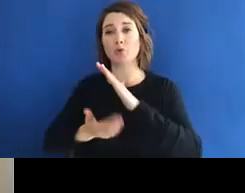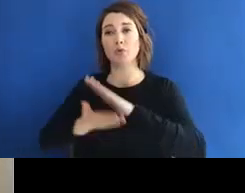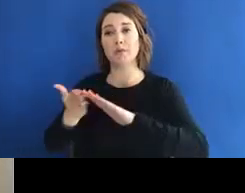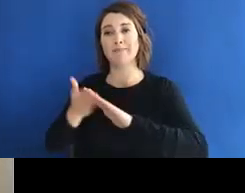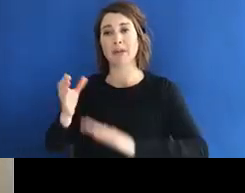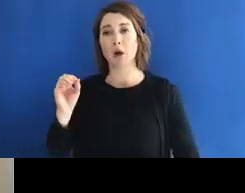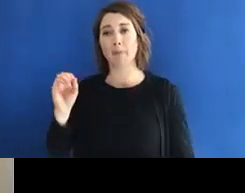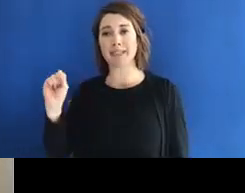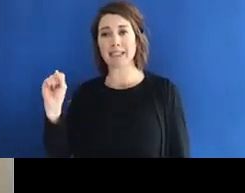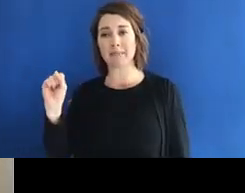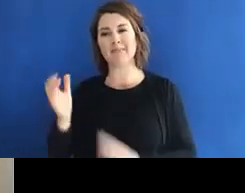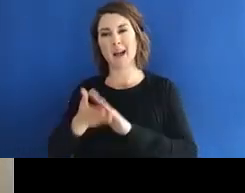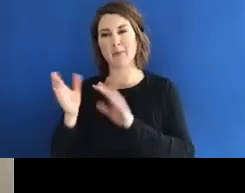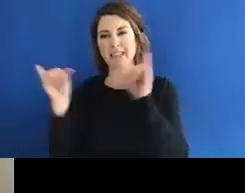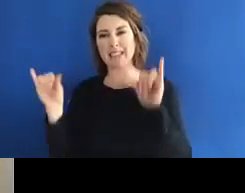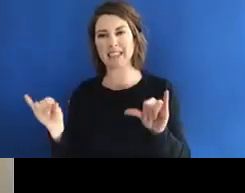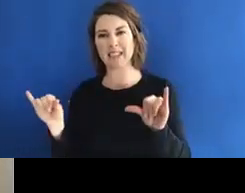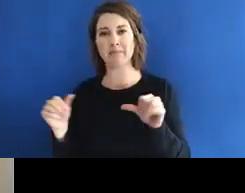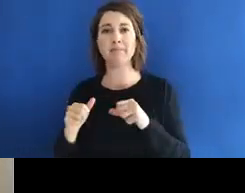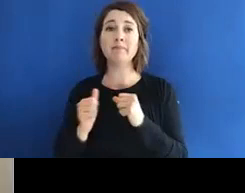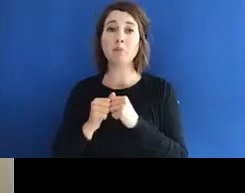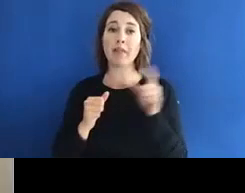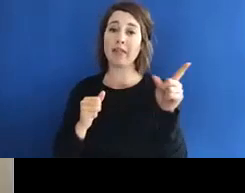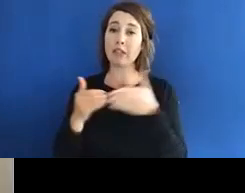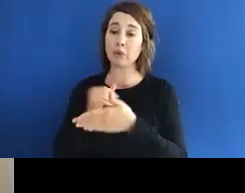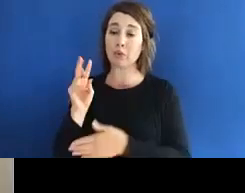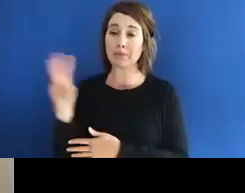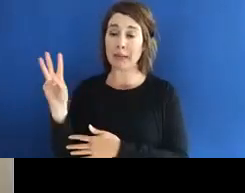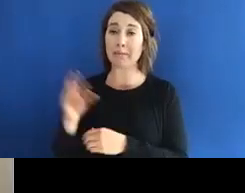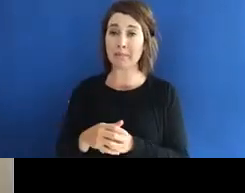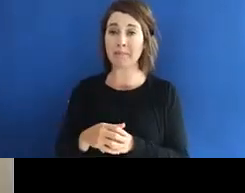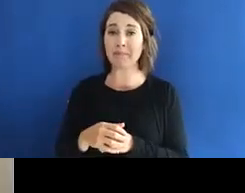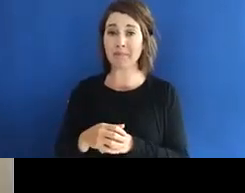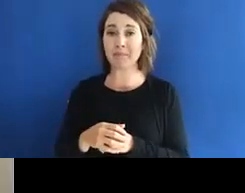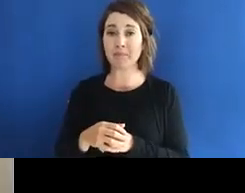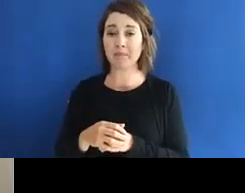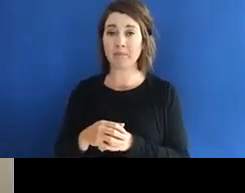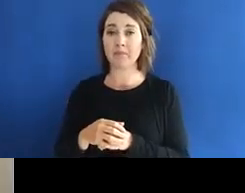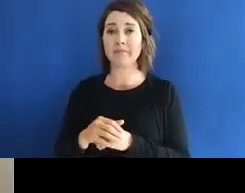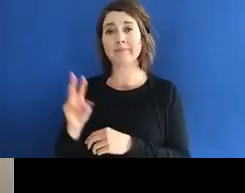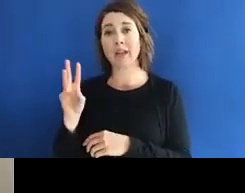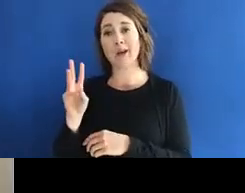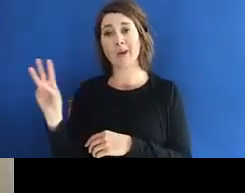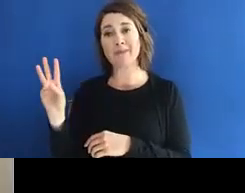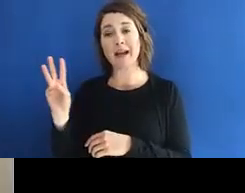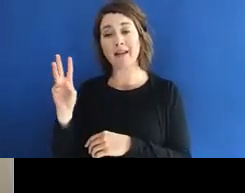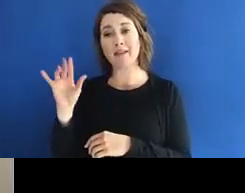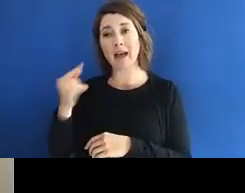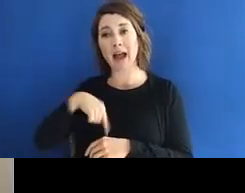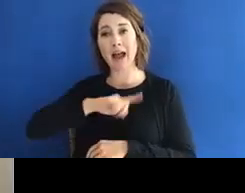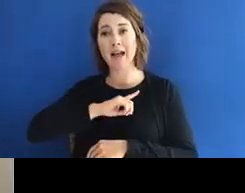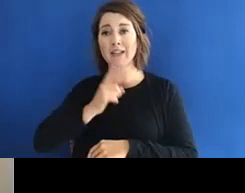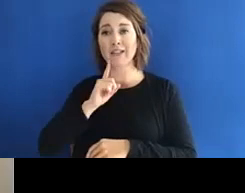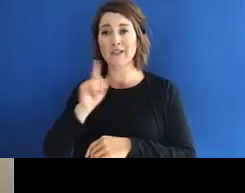a Drupal-based website. Our website remains our platform for sharing news and